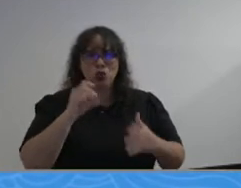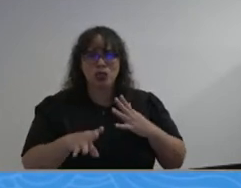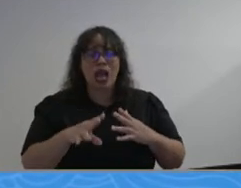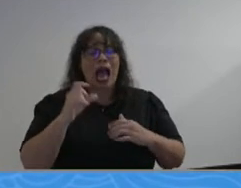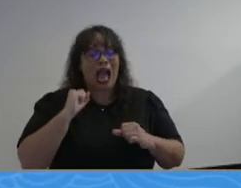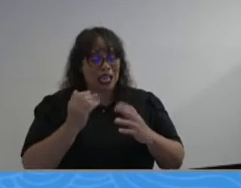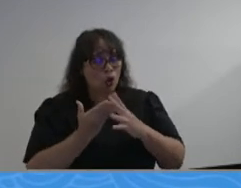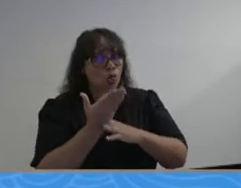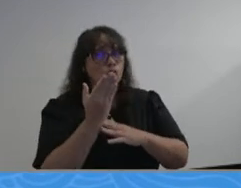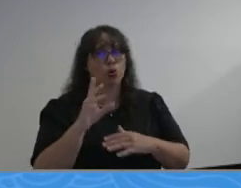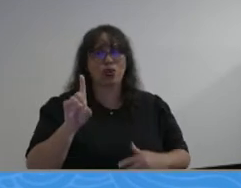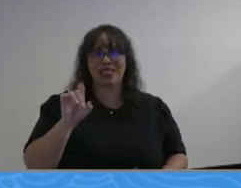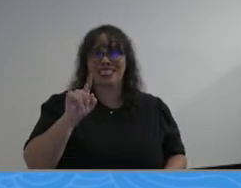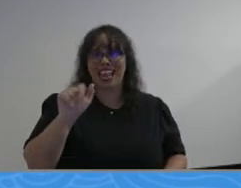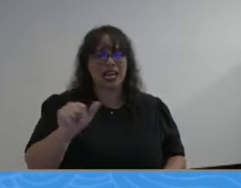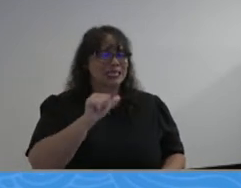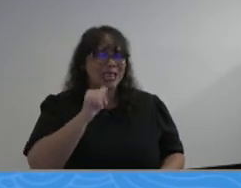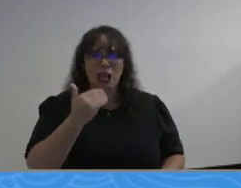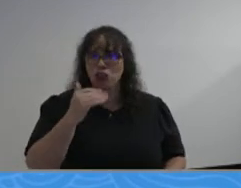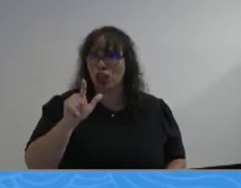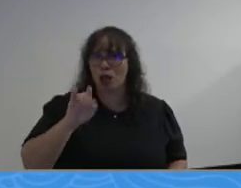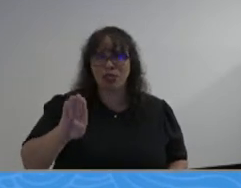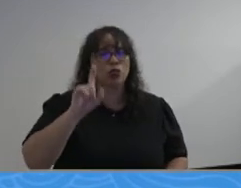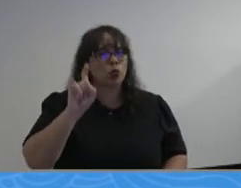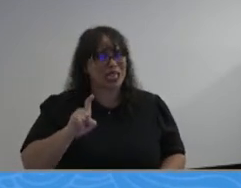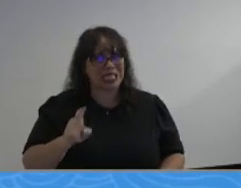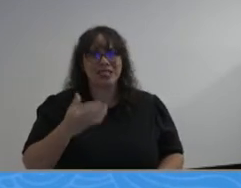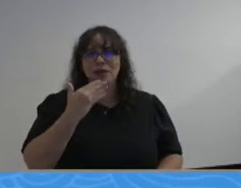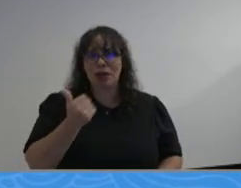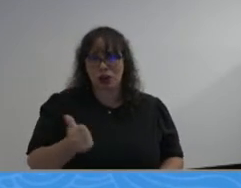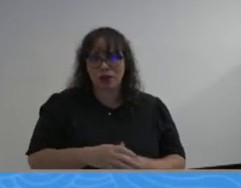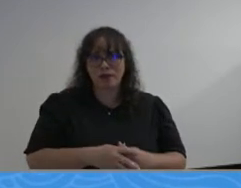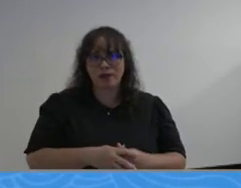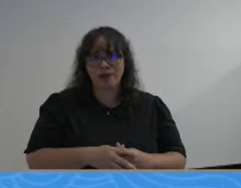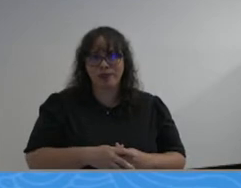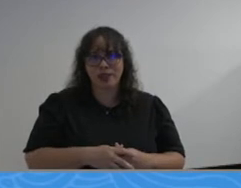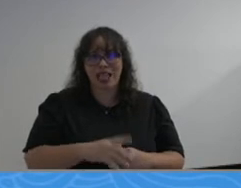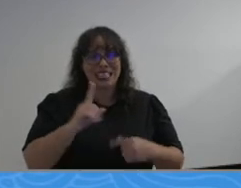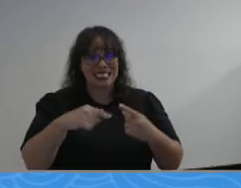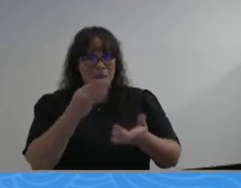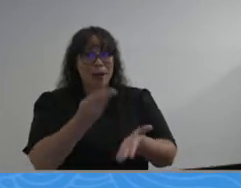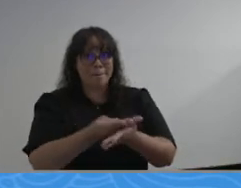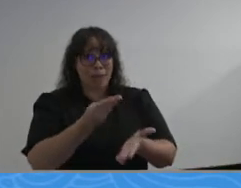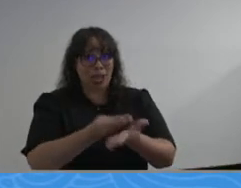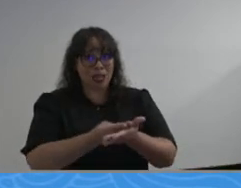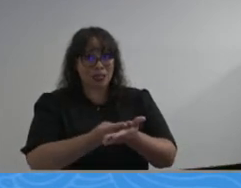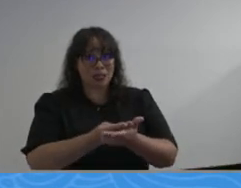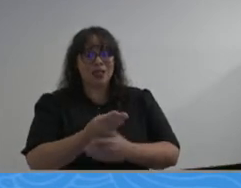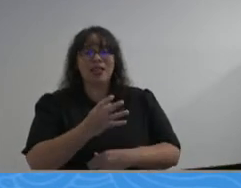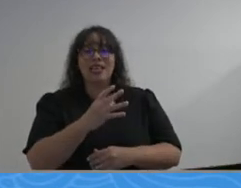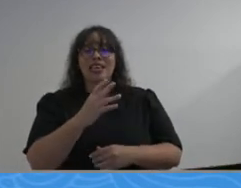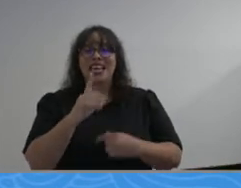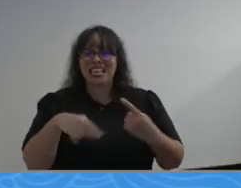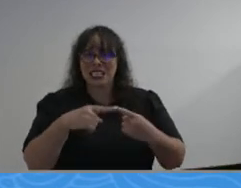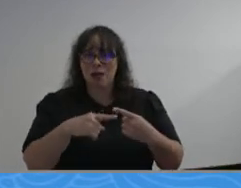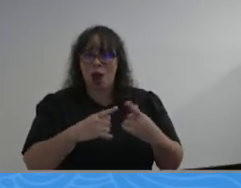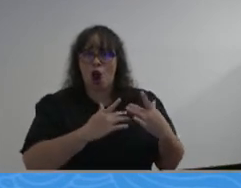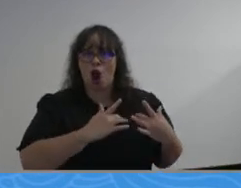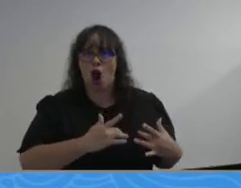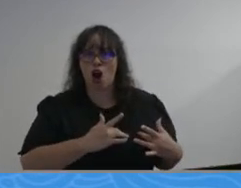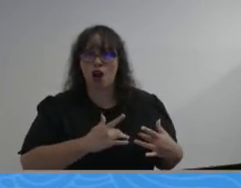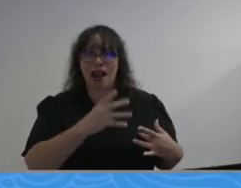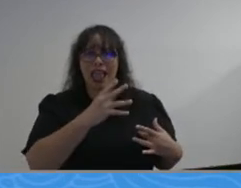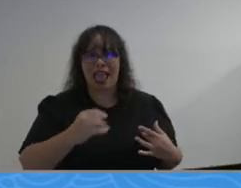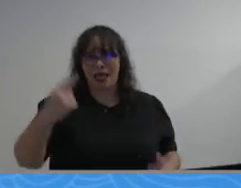have to be better. So this is where we cannot make this mistake to say this is about money. I think this is about heart and minds, hearts